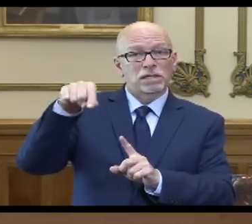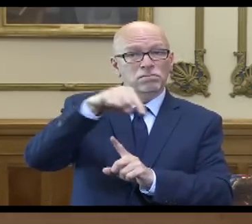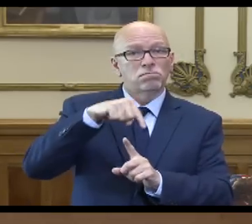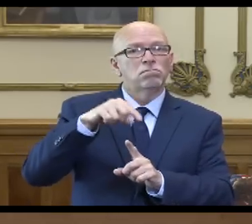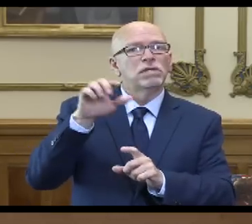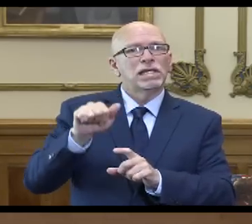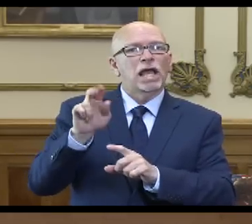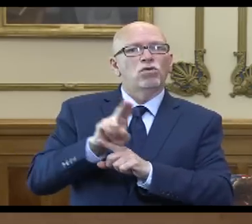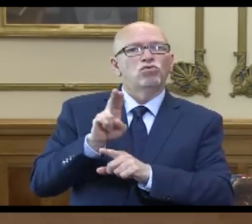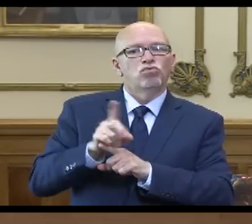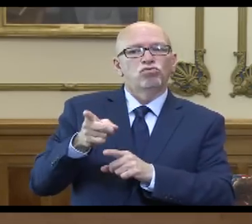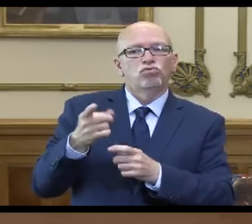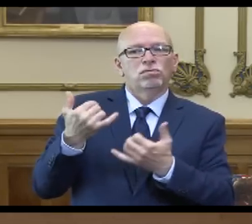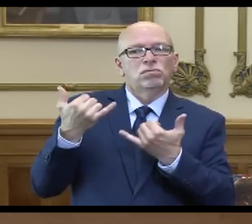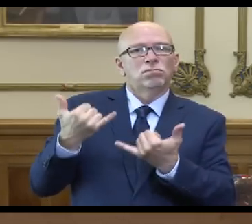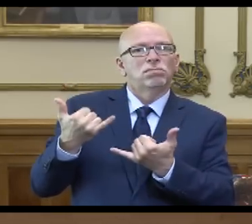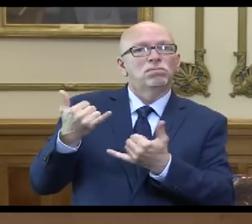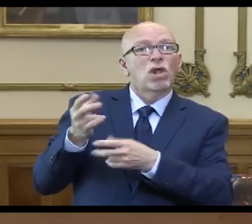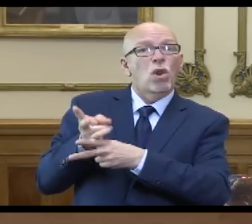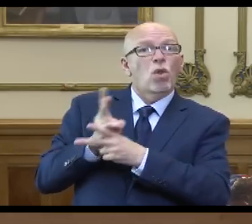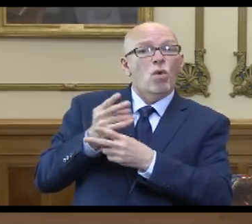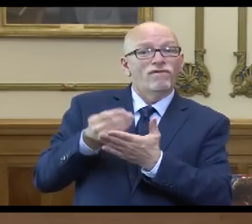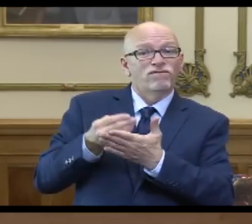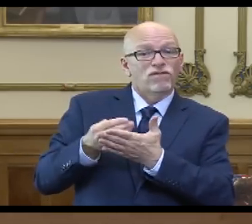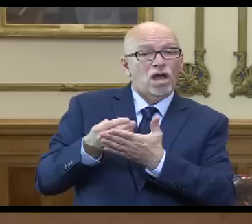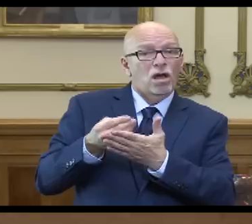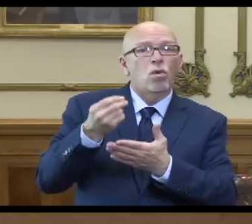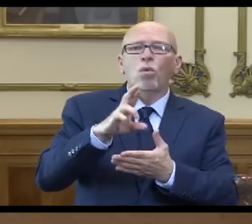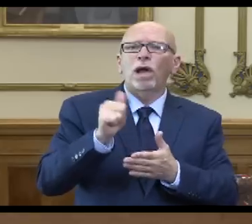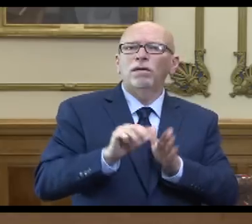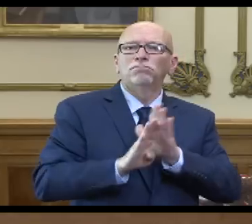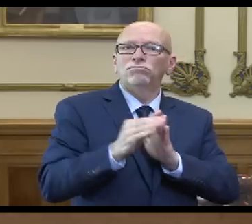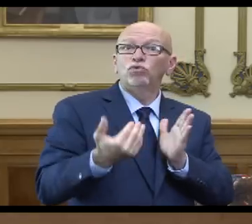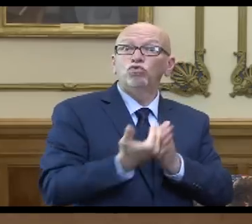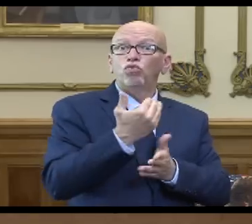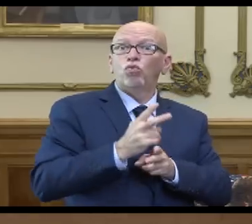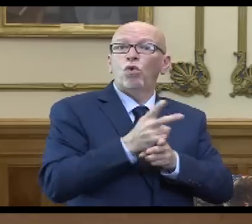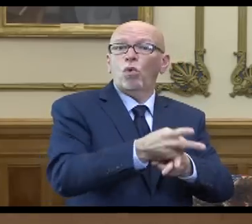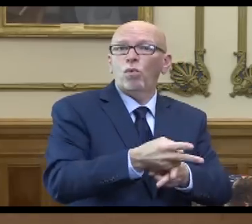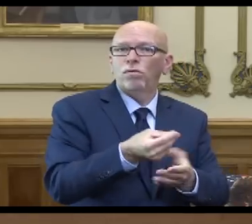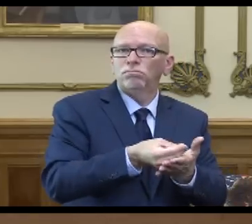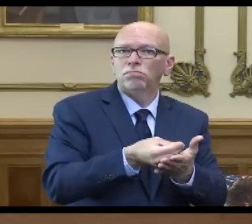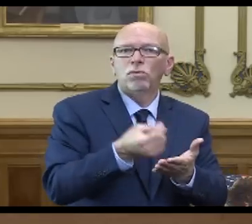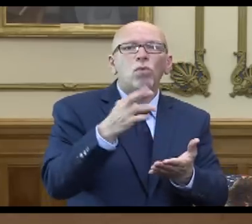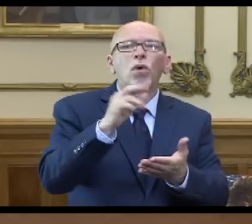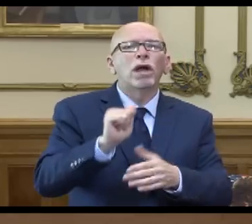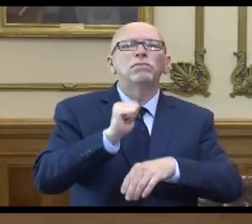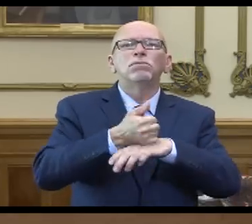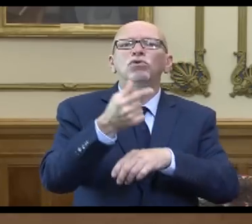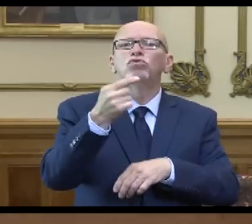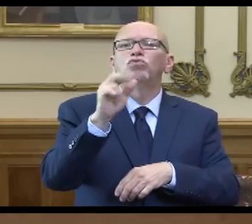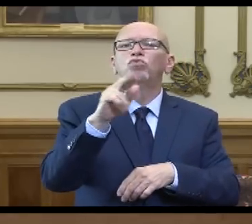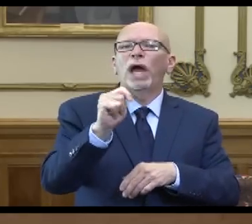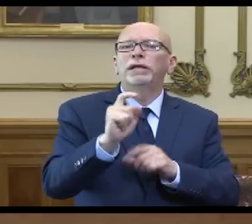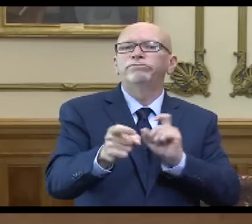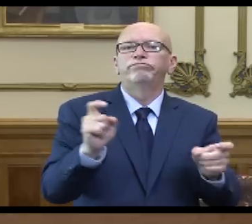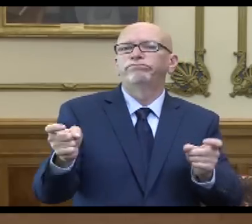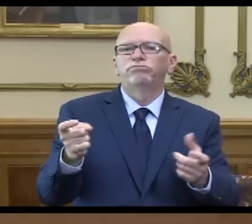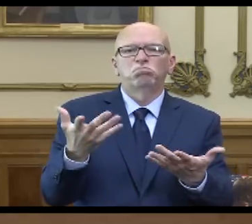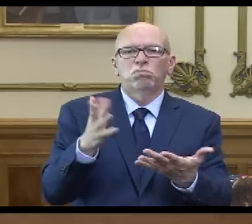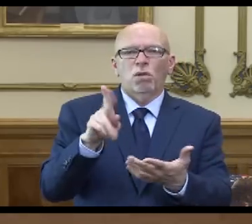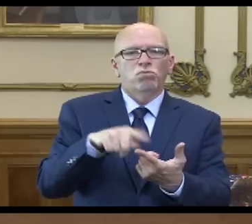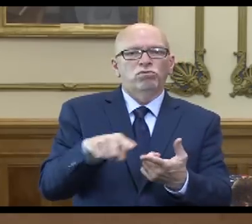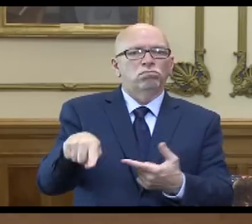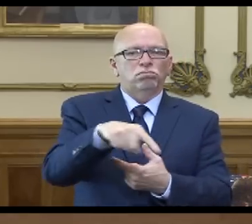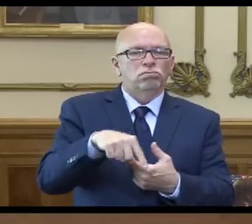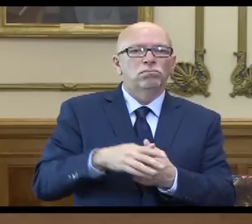use an existing revolving loan fund or create a new one, or they can implement a grant program.